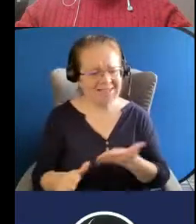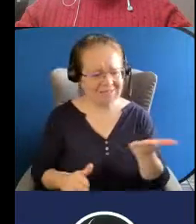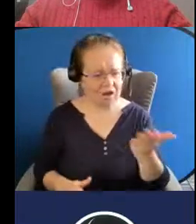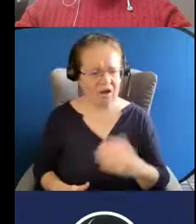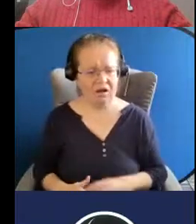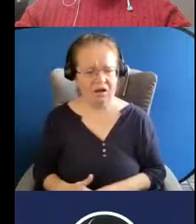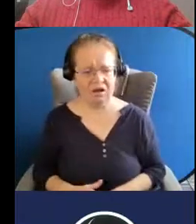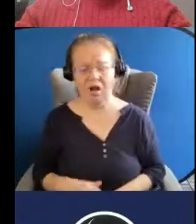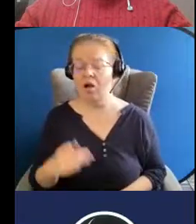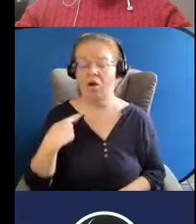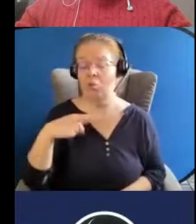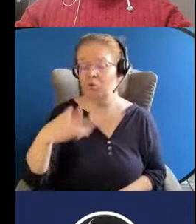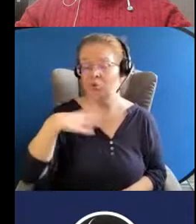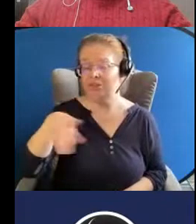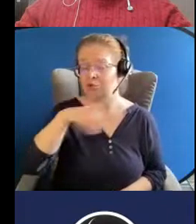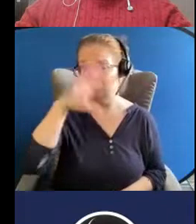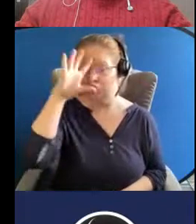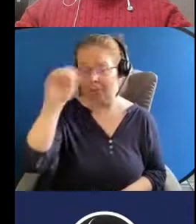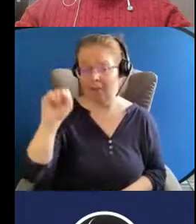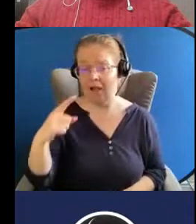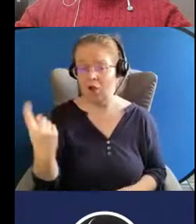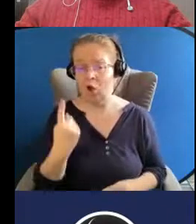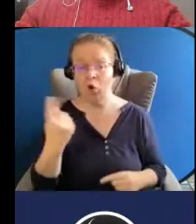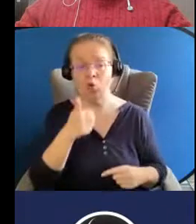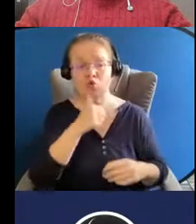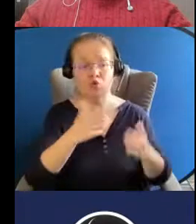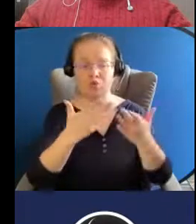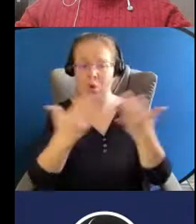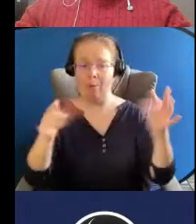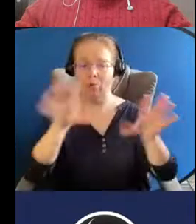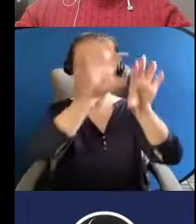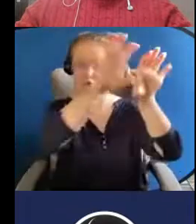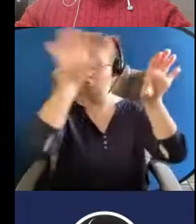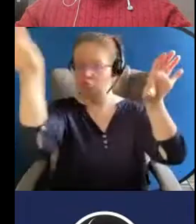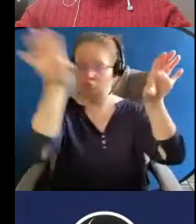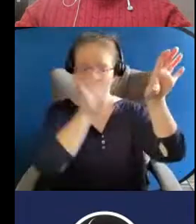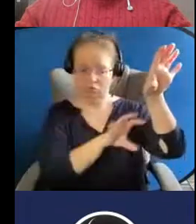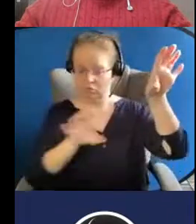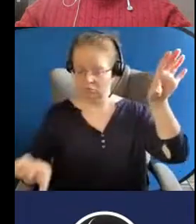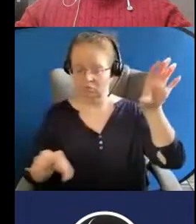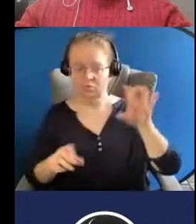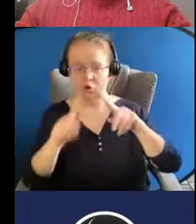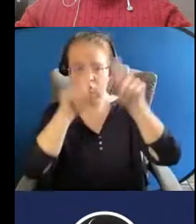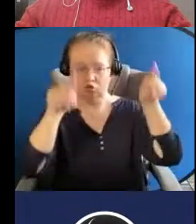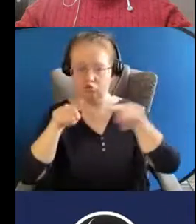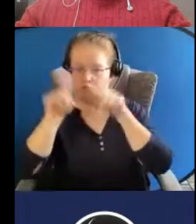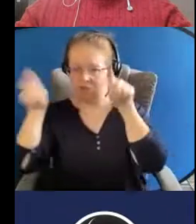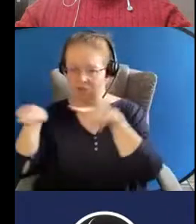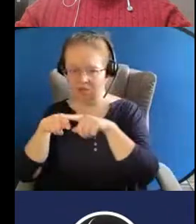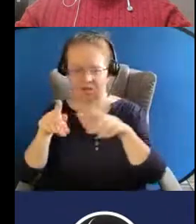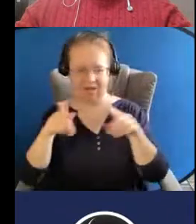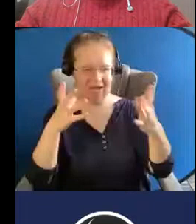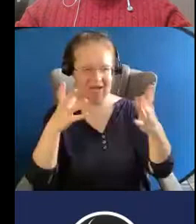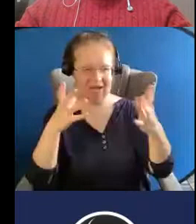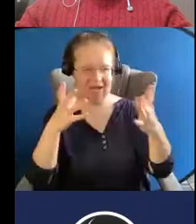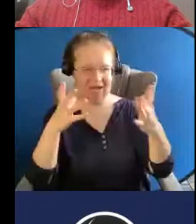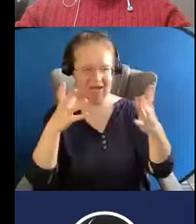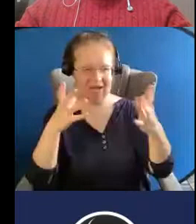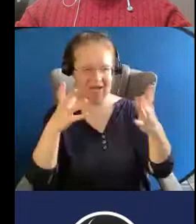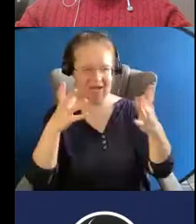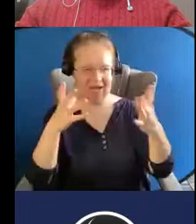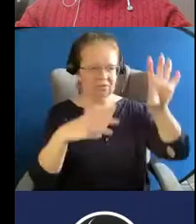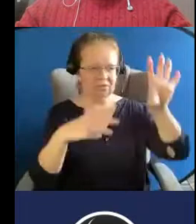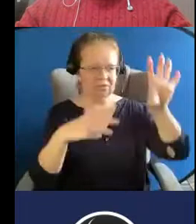just saying, the other thing to remember as well, if somebody is using multiple screens, if you have windows arranged in certain places on